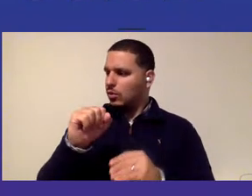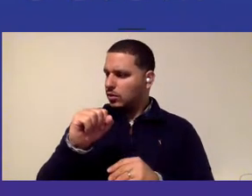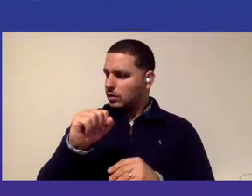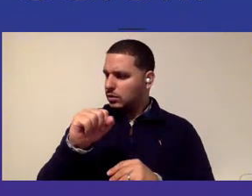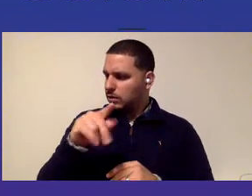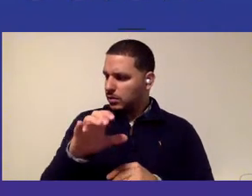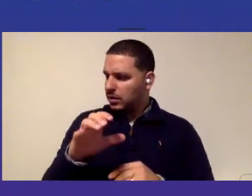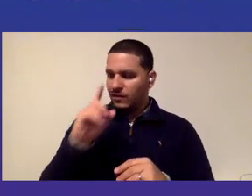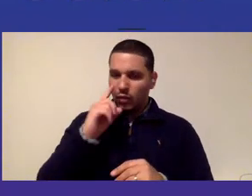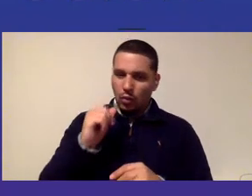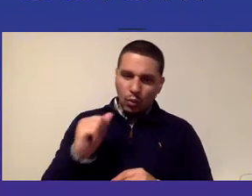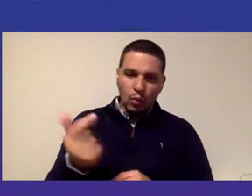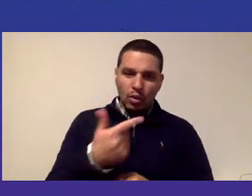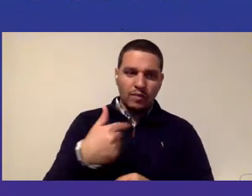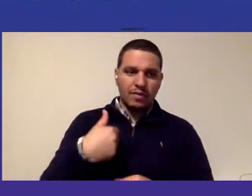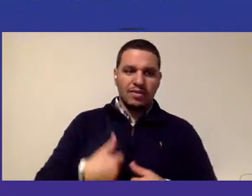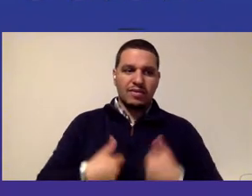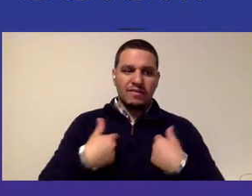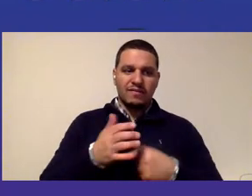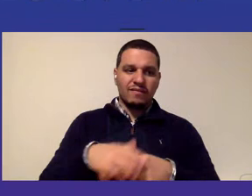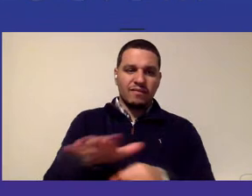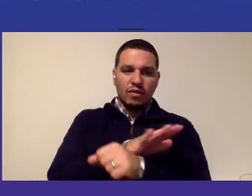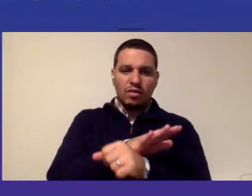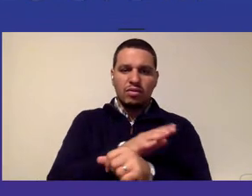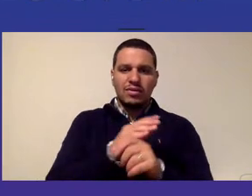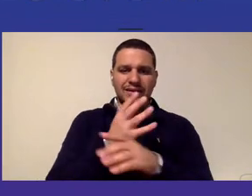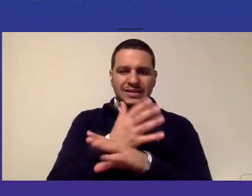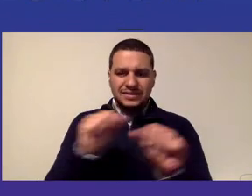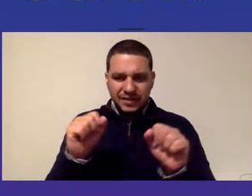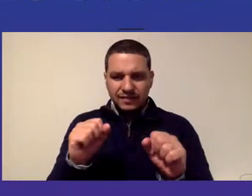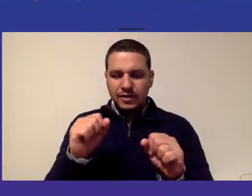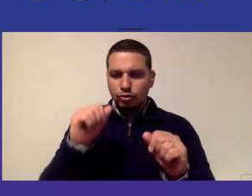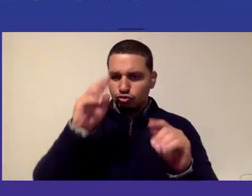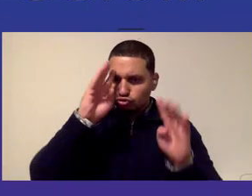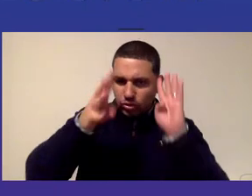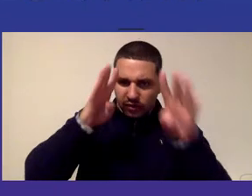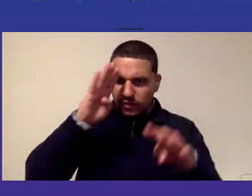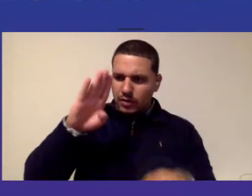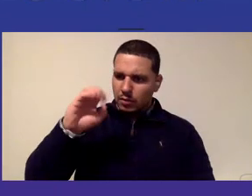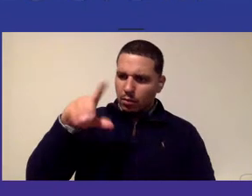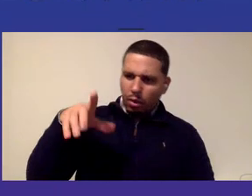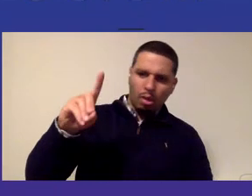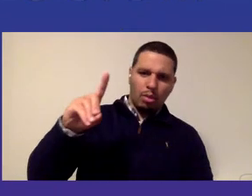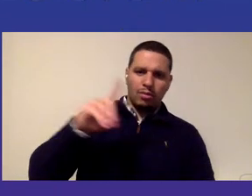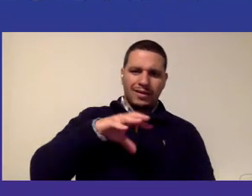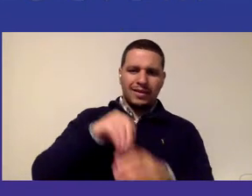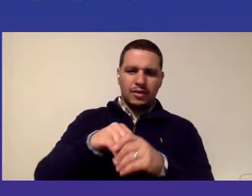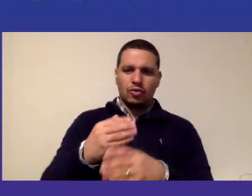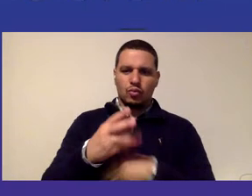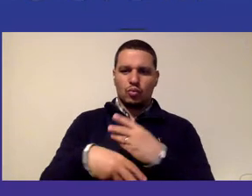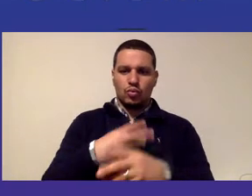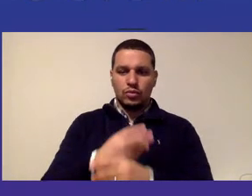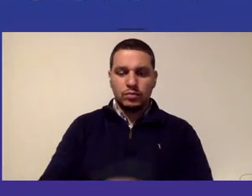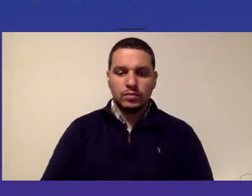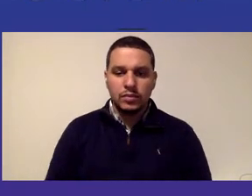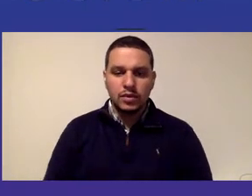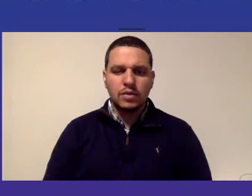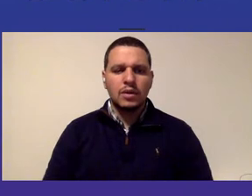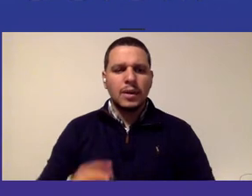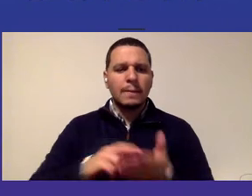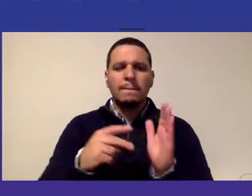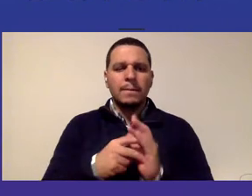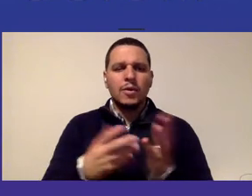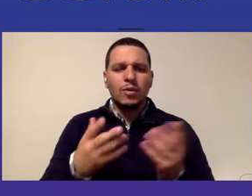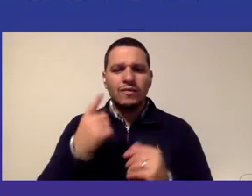to live fully, safely, creatively, and boldly in it. What does this mean for us as